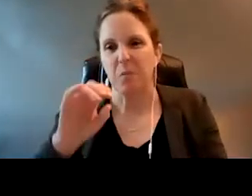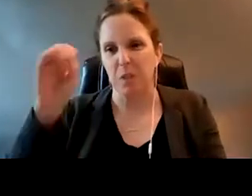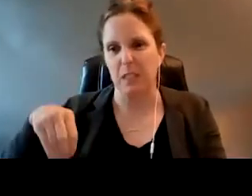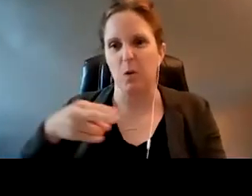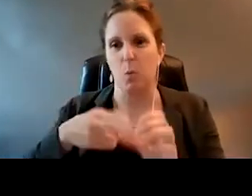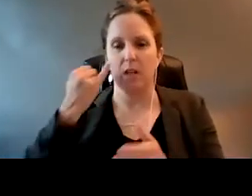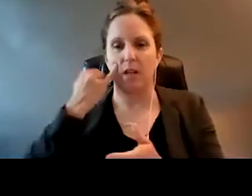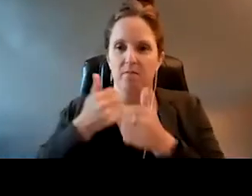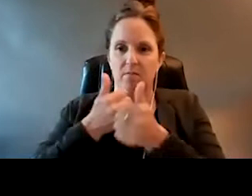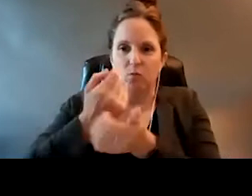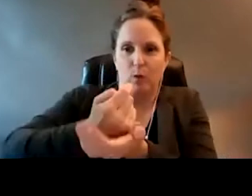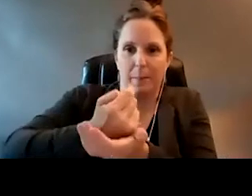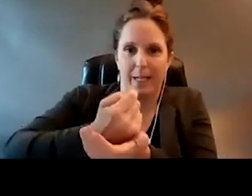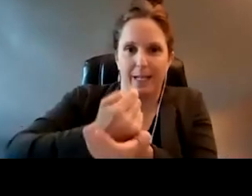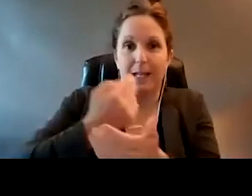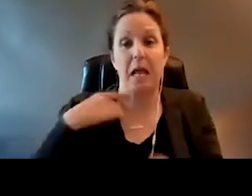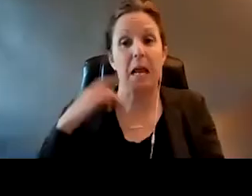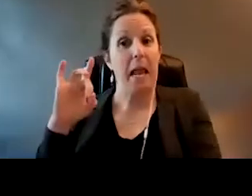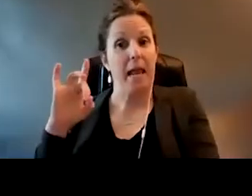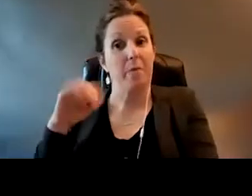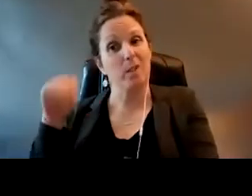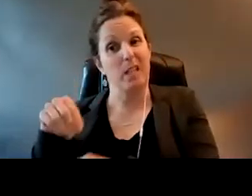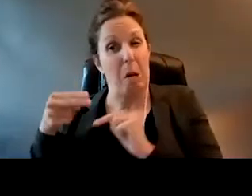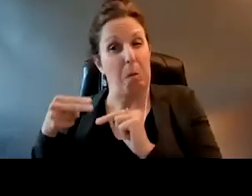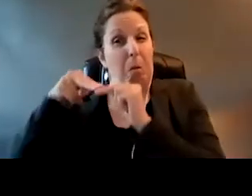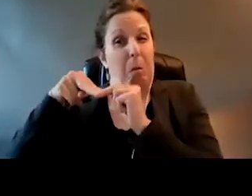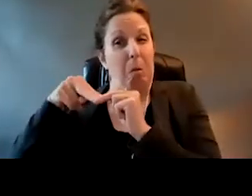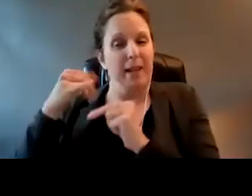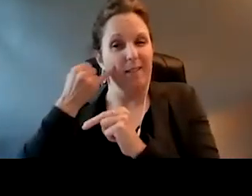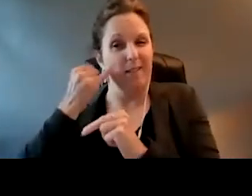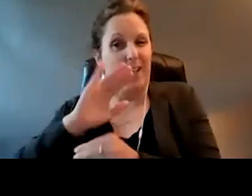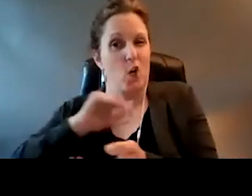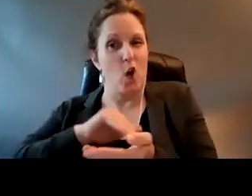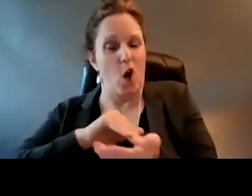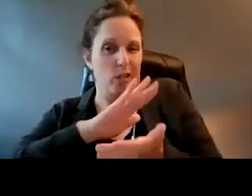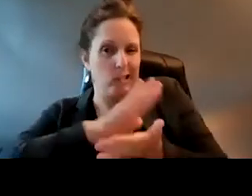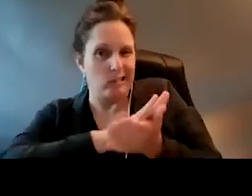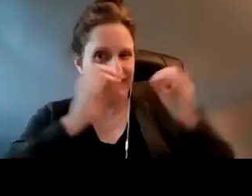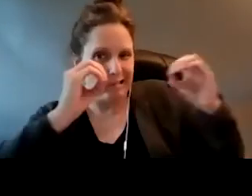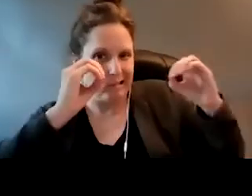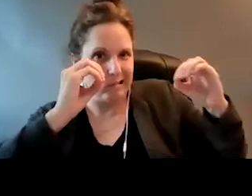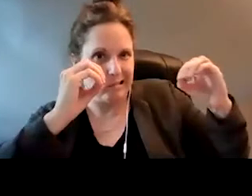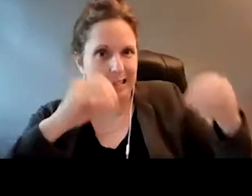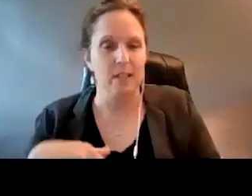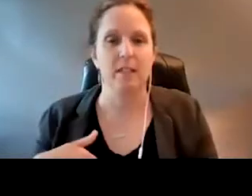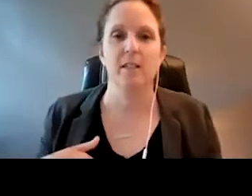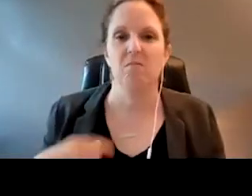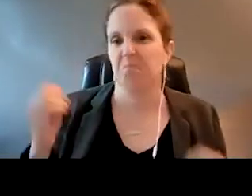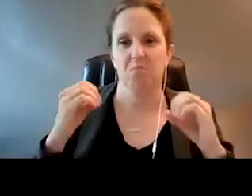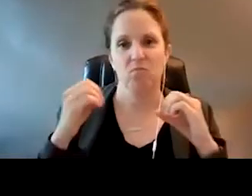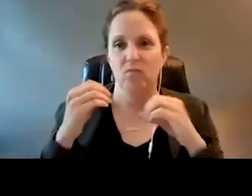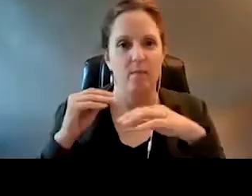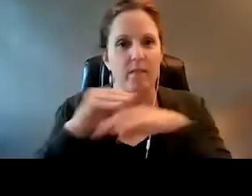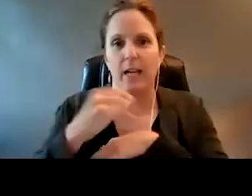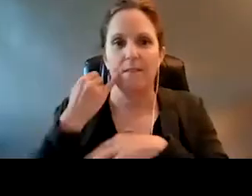People who were in the larger arm that was eligible for detailing, about 7% quit smoking if they had treatment as